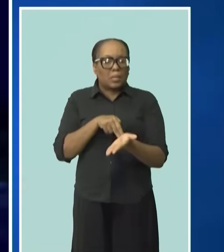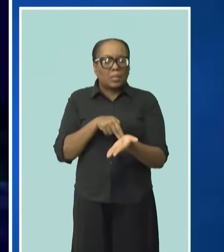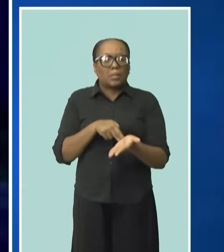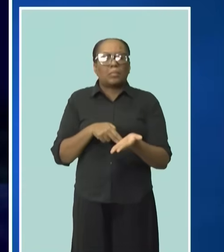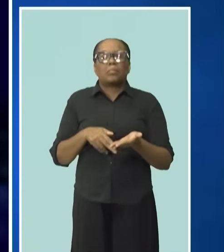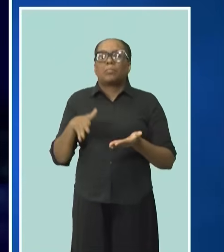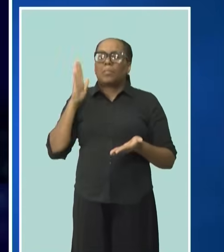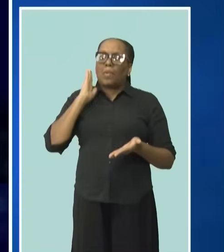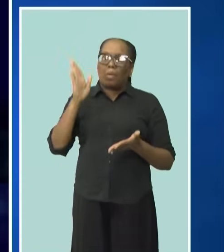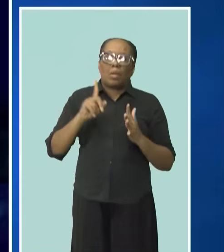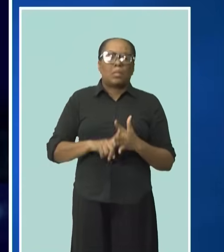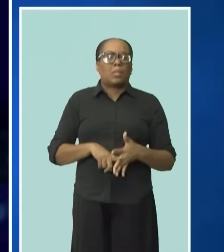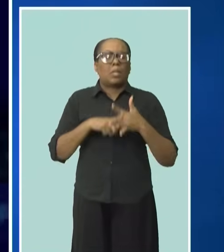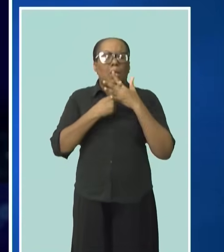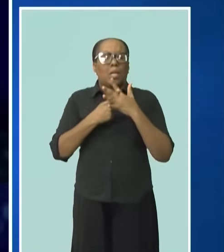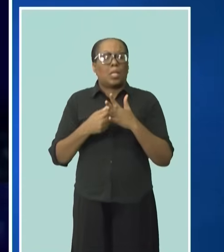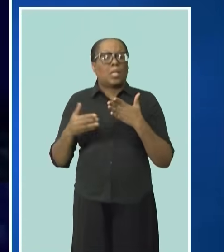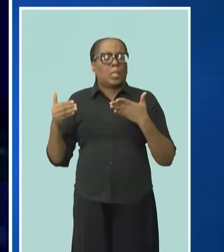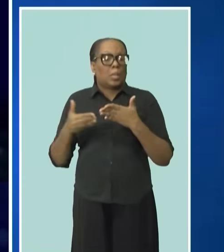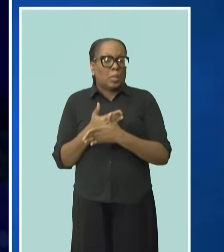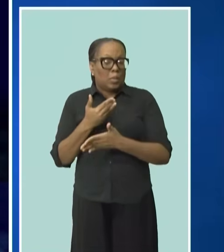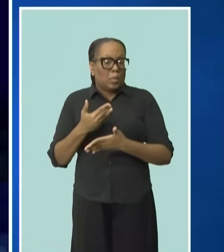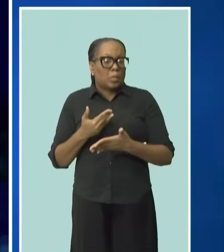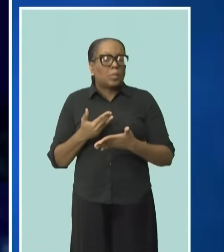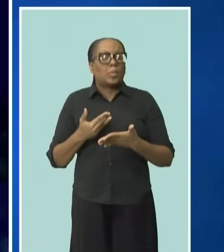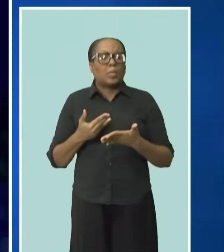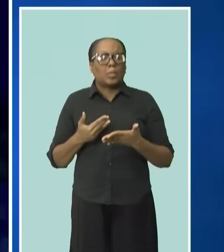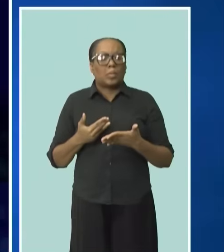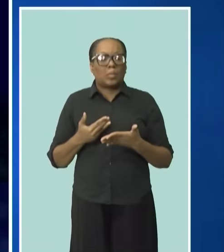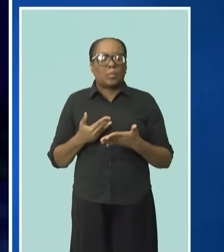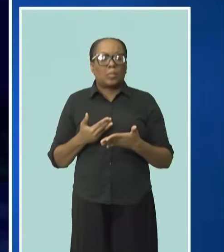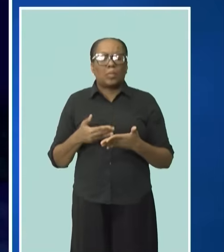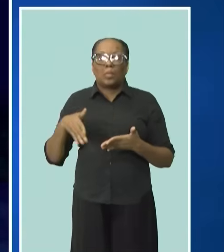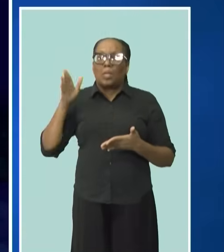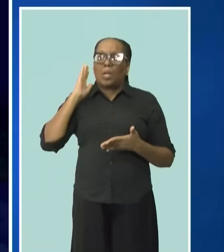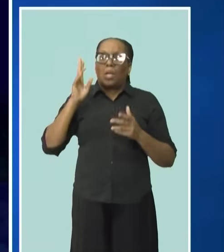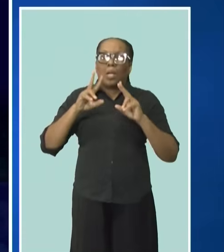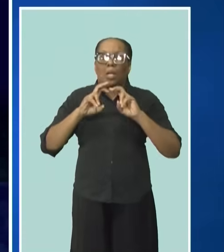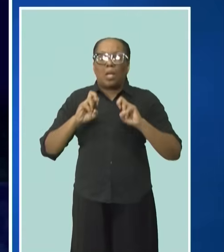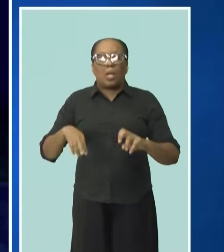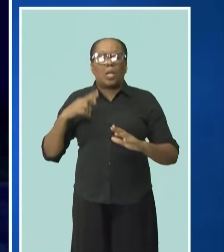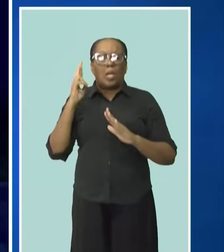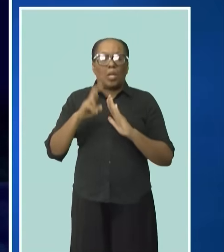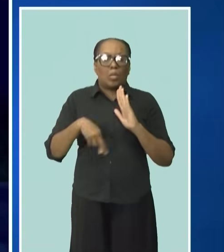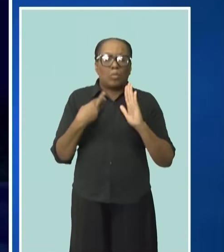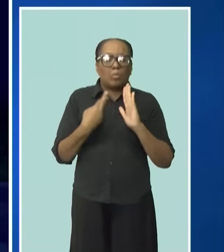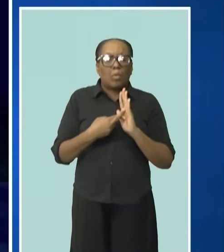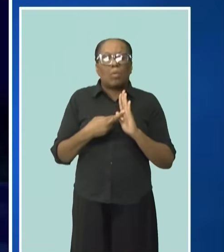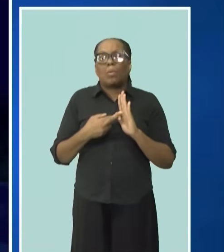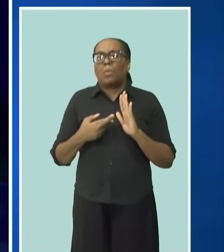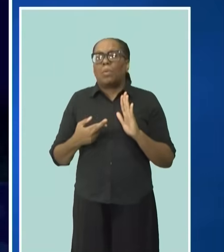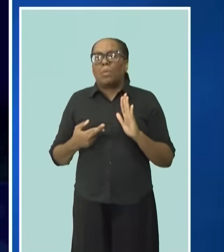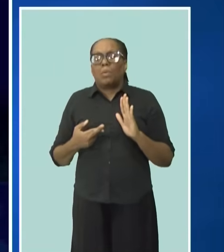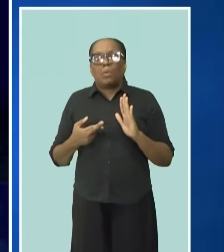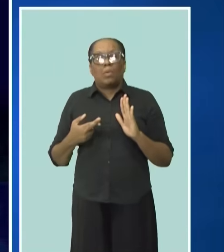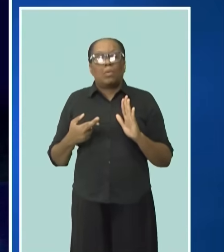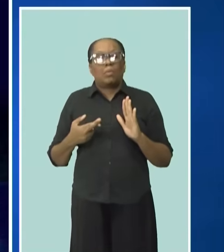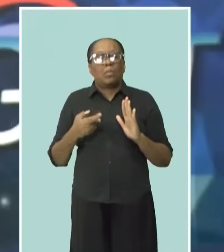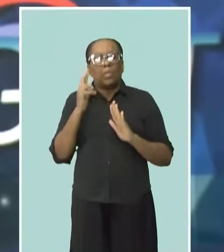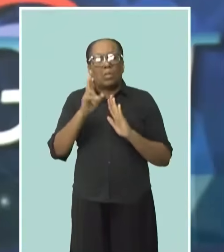be embarking on new for this year, where we're going to be looking at the role and the profile of advanced practice nurses in the